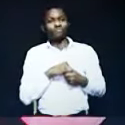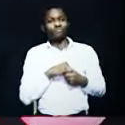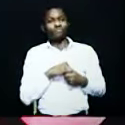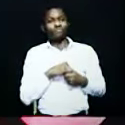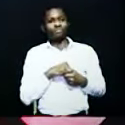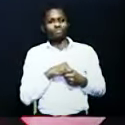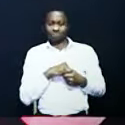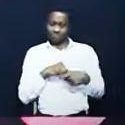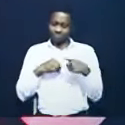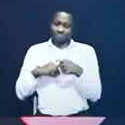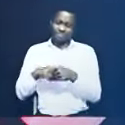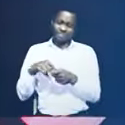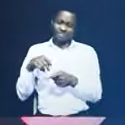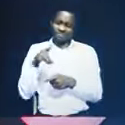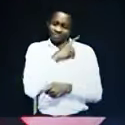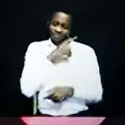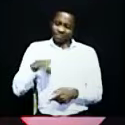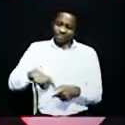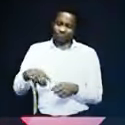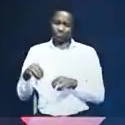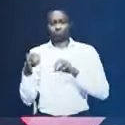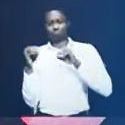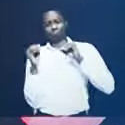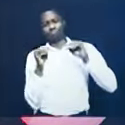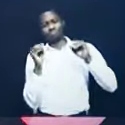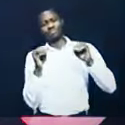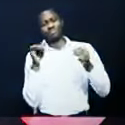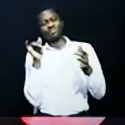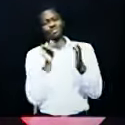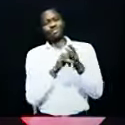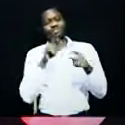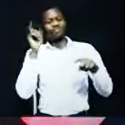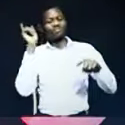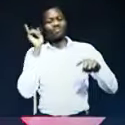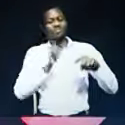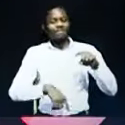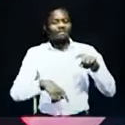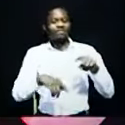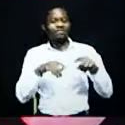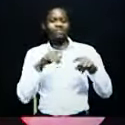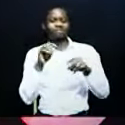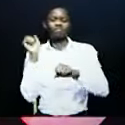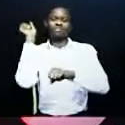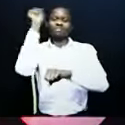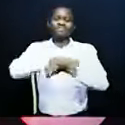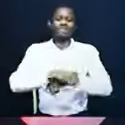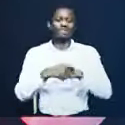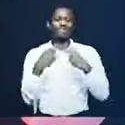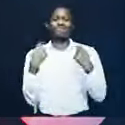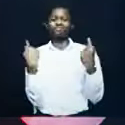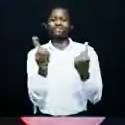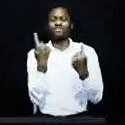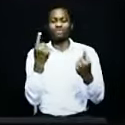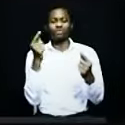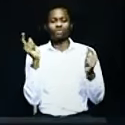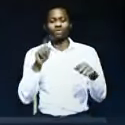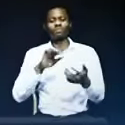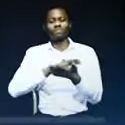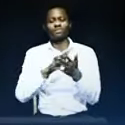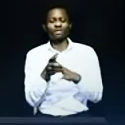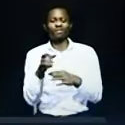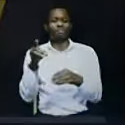David is here teaching David that you don't overcome sin by merely being